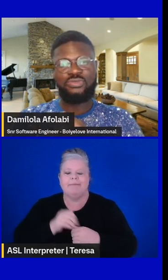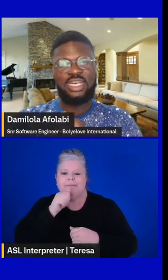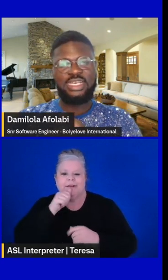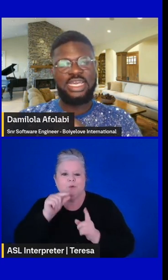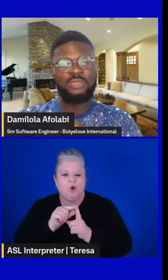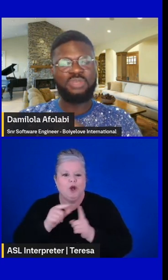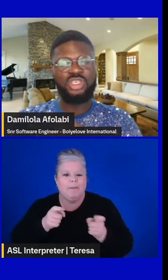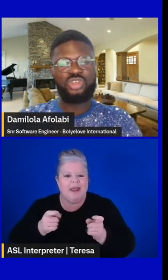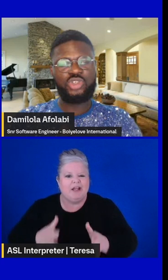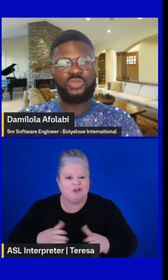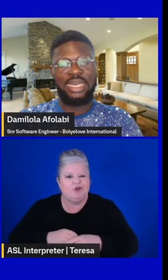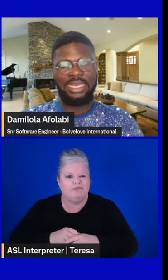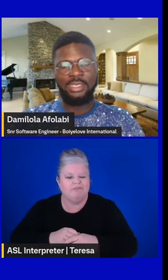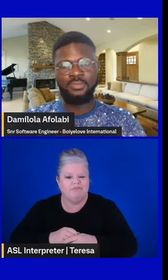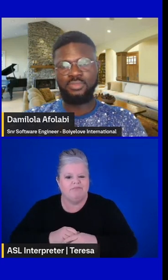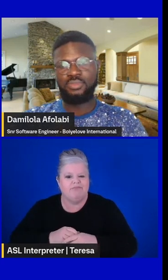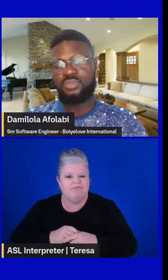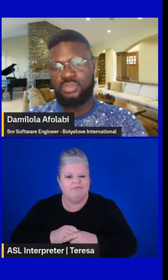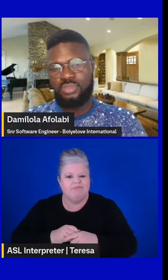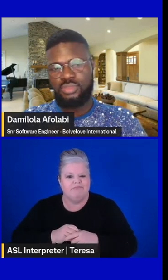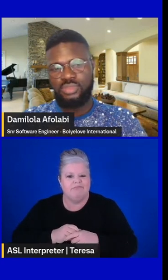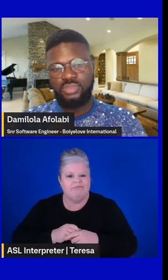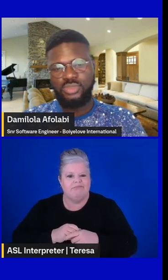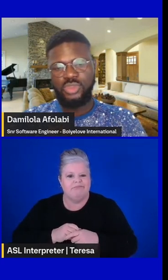Well, rather than being used by